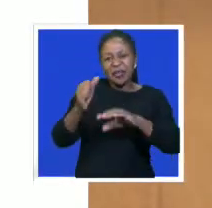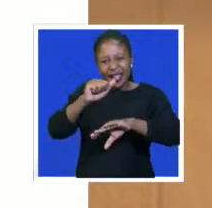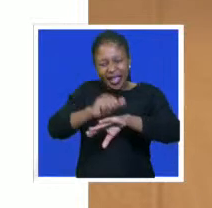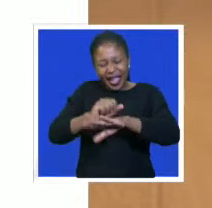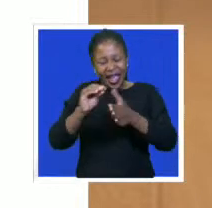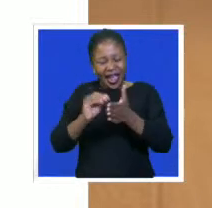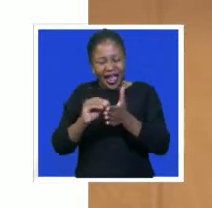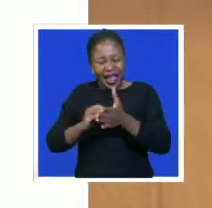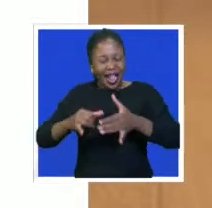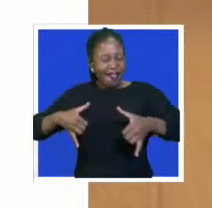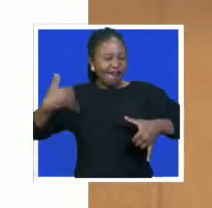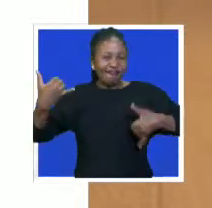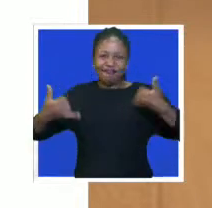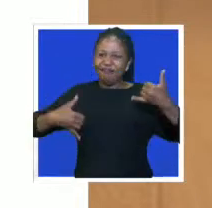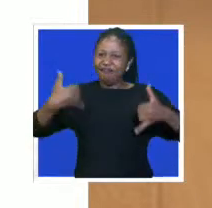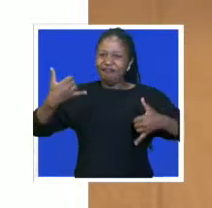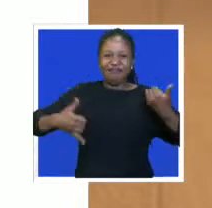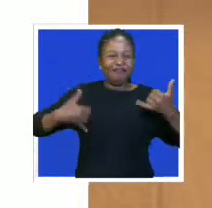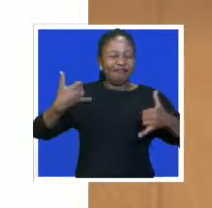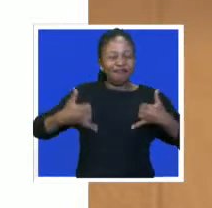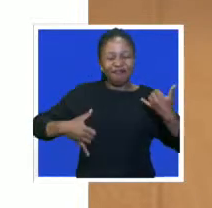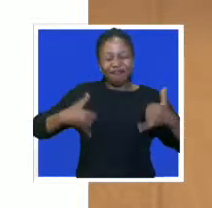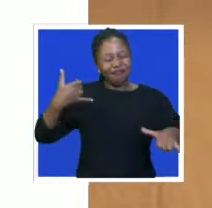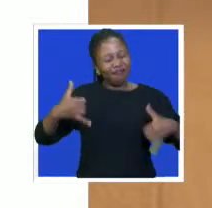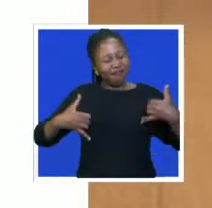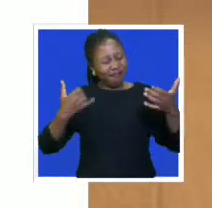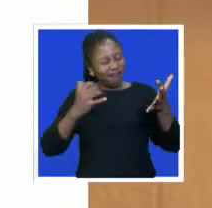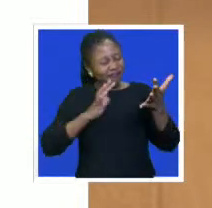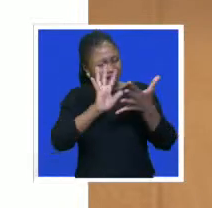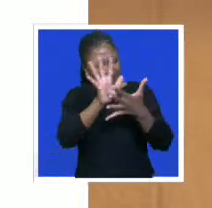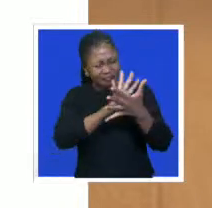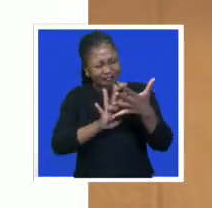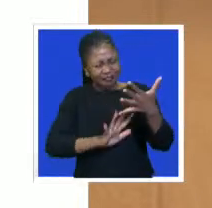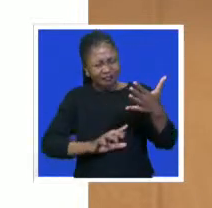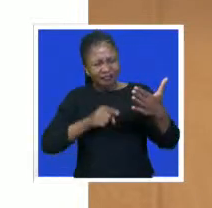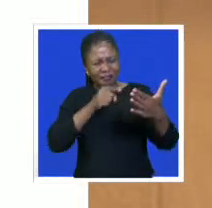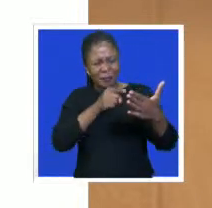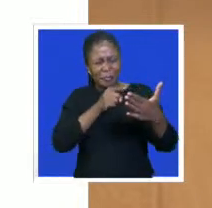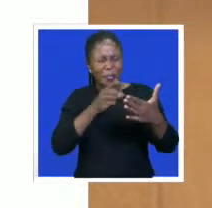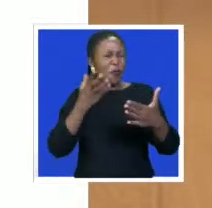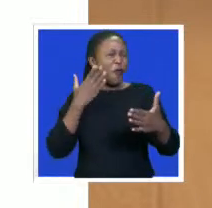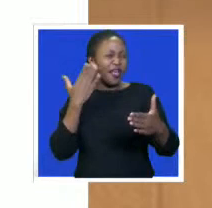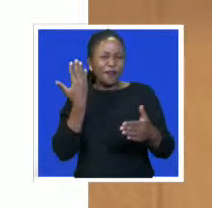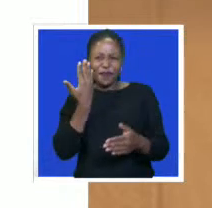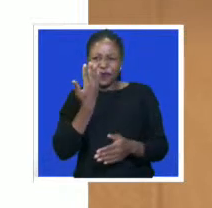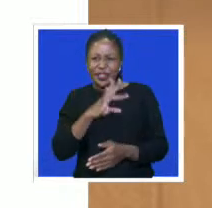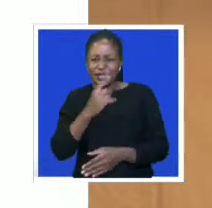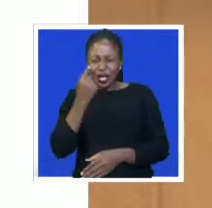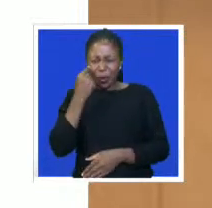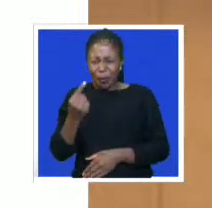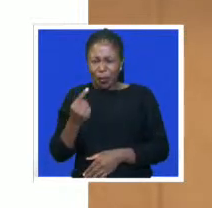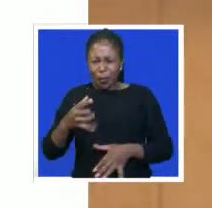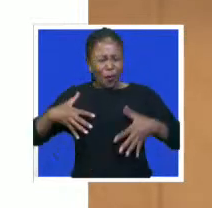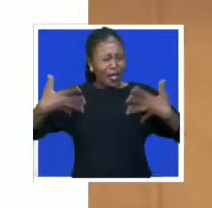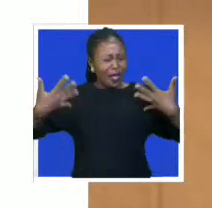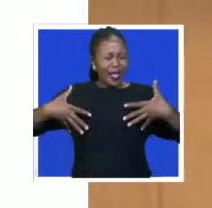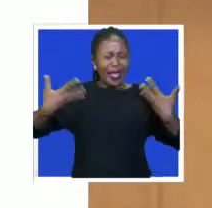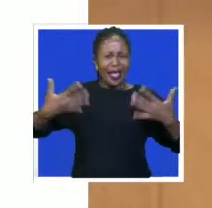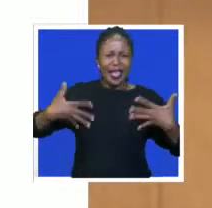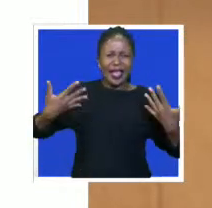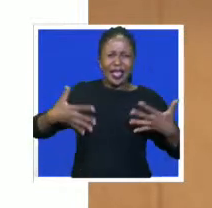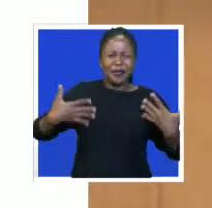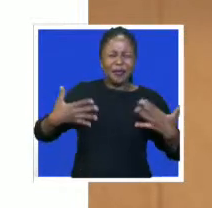You are reading it, you know, by the end of reading the story, you are so excited, you wish probably there could be another version of that